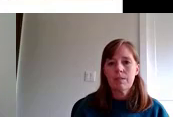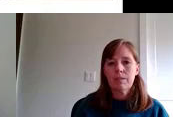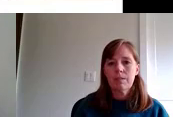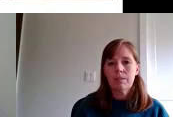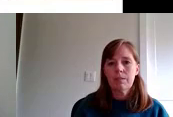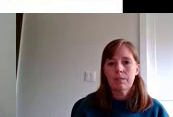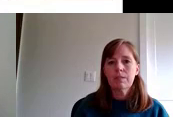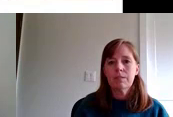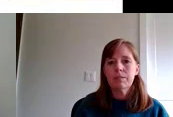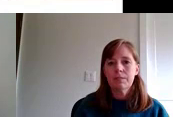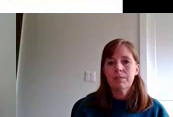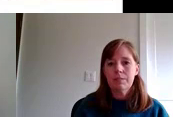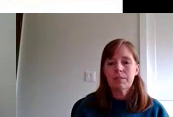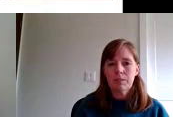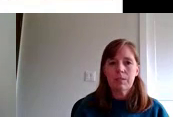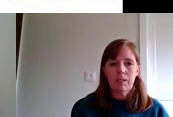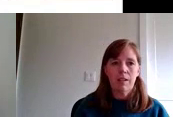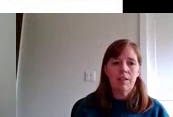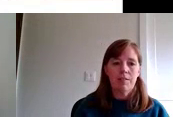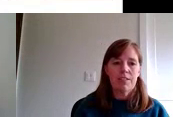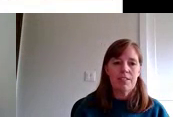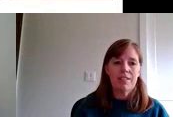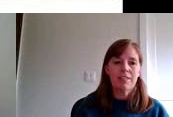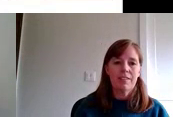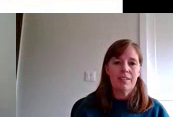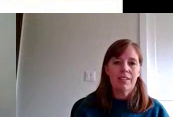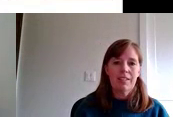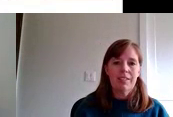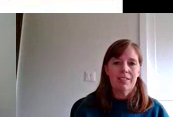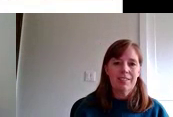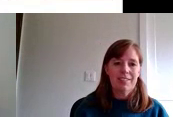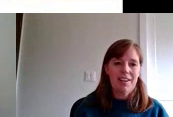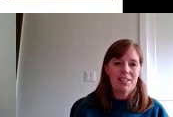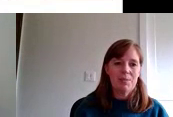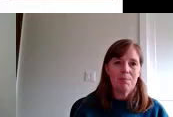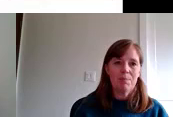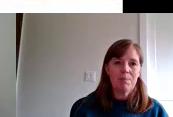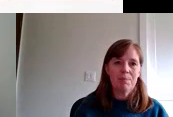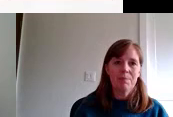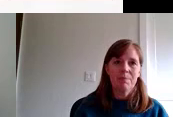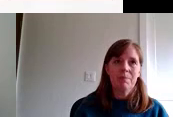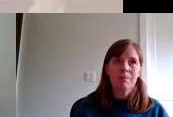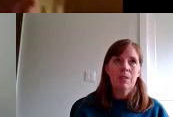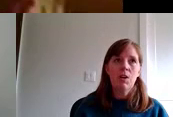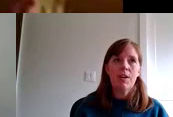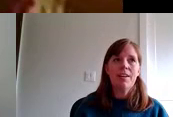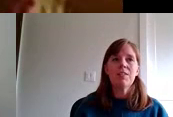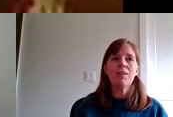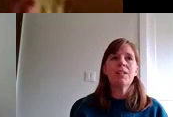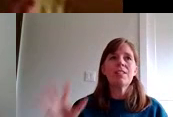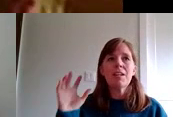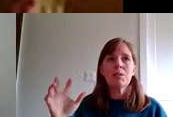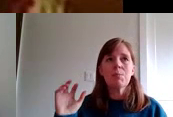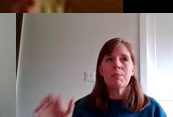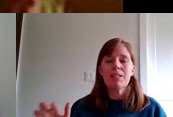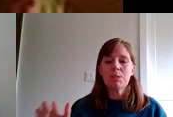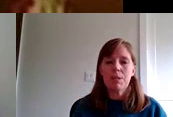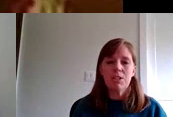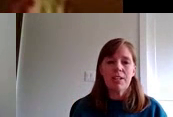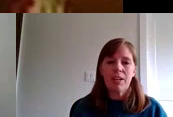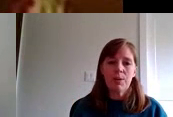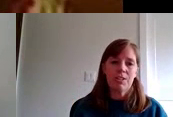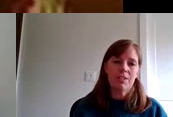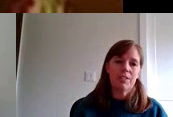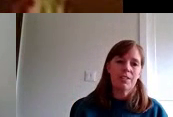whether I'm there or not. So yeah, I think that's really important. Awesome. Okay, so now we're going to talk a little bit